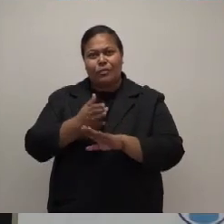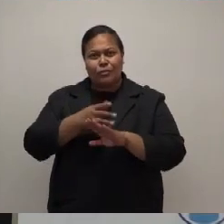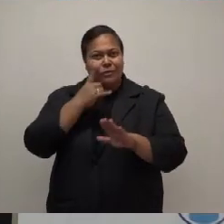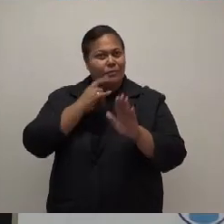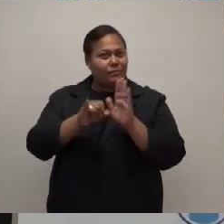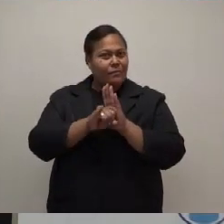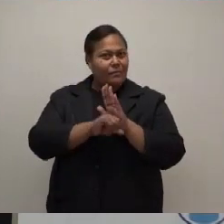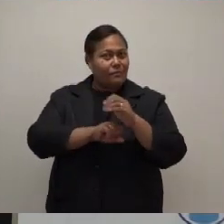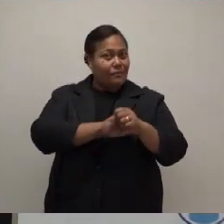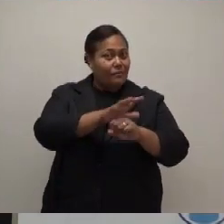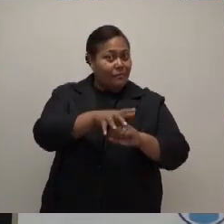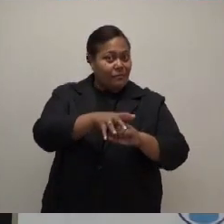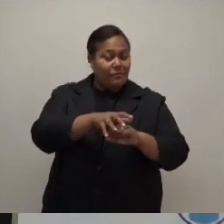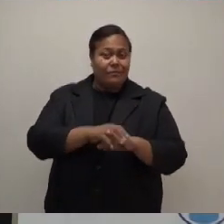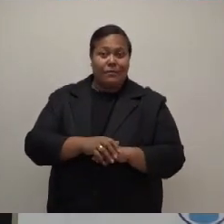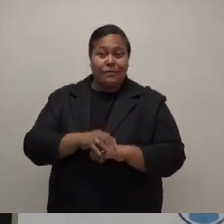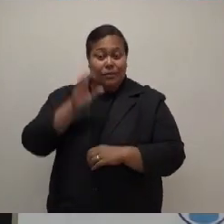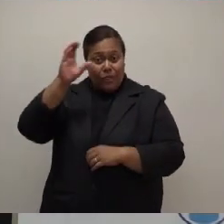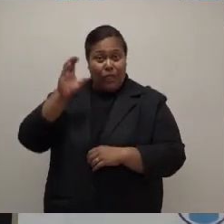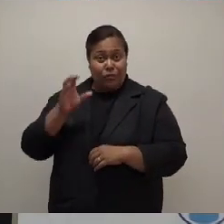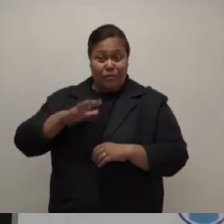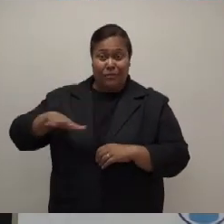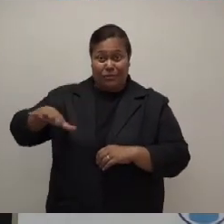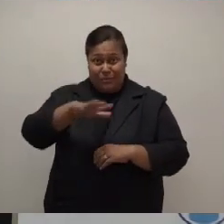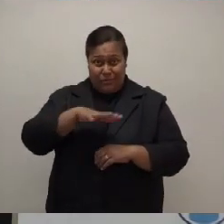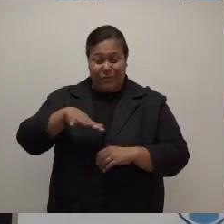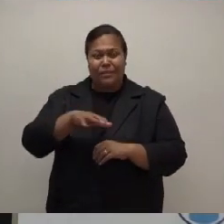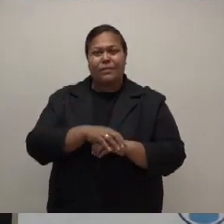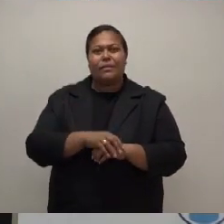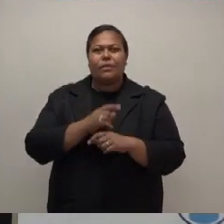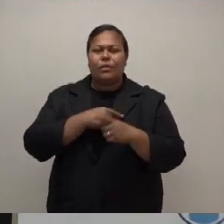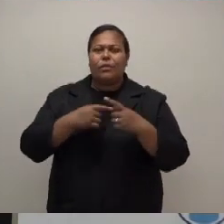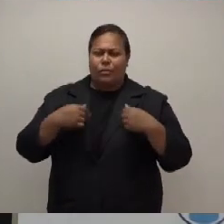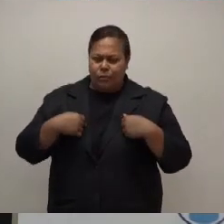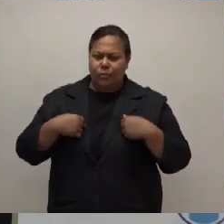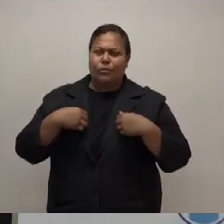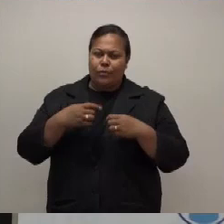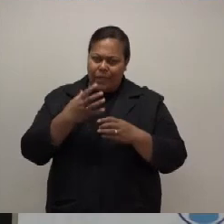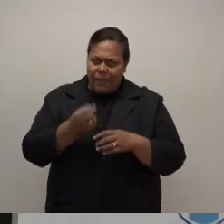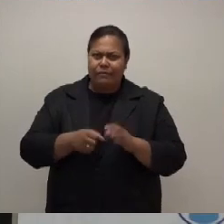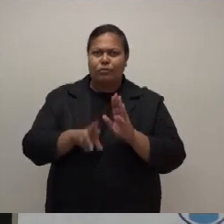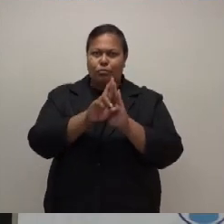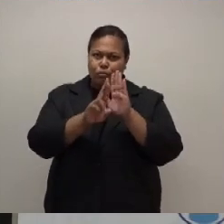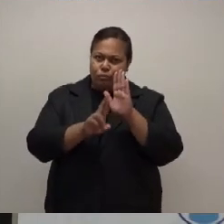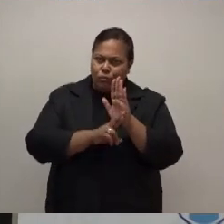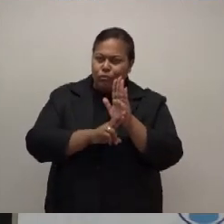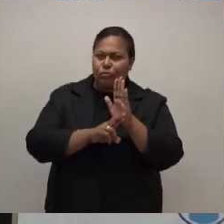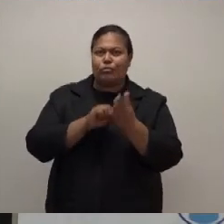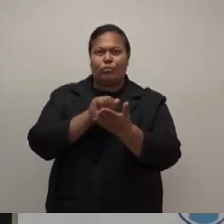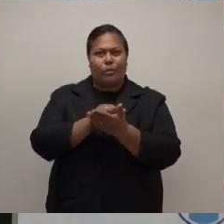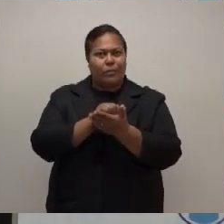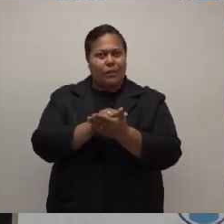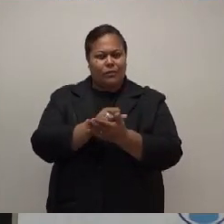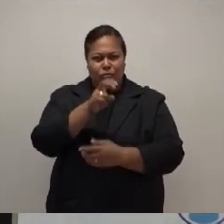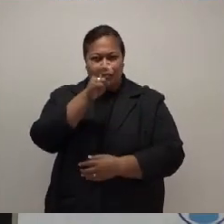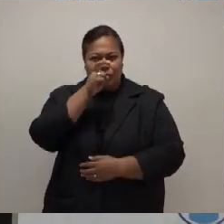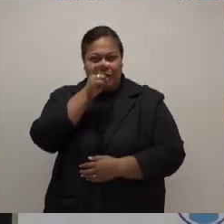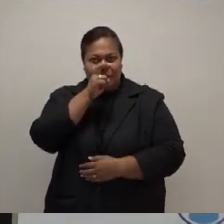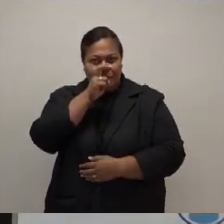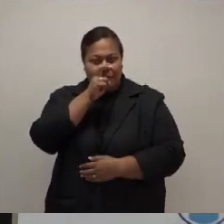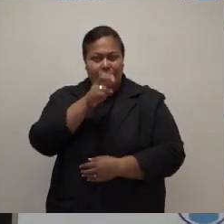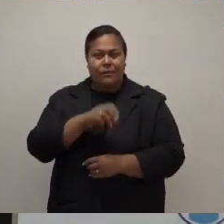Nationwide, we decisively rolled out public measures backed by strict enforcement to